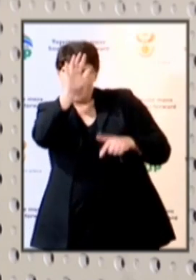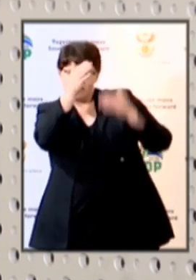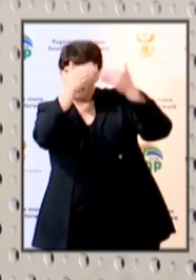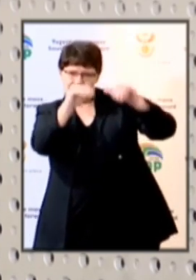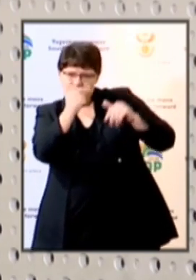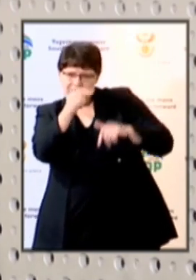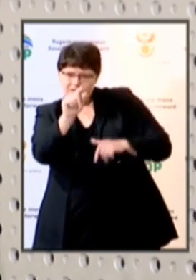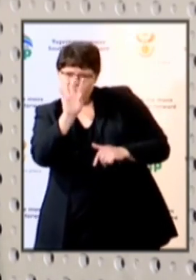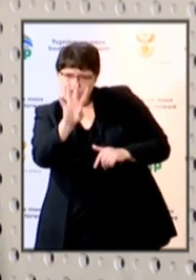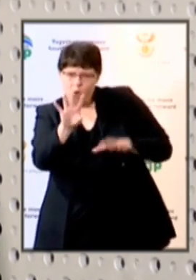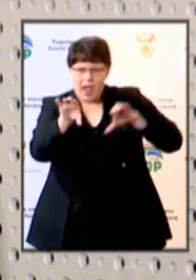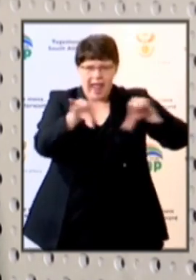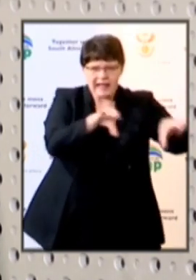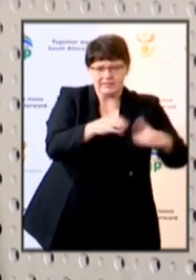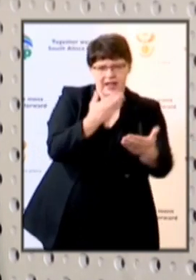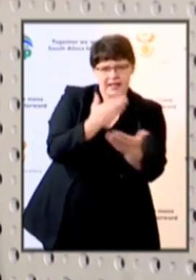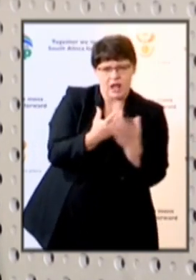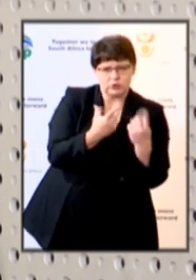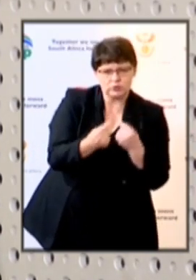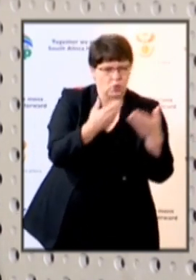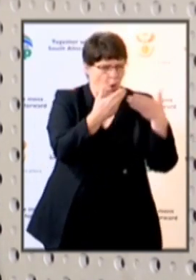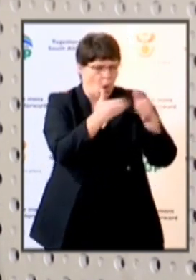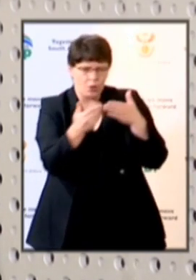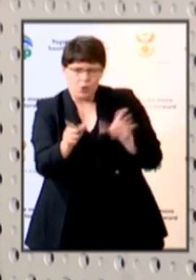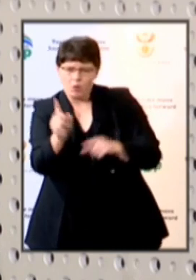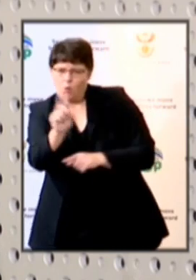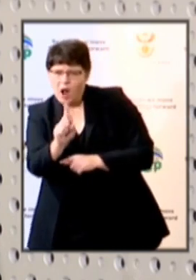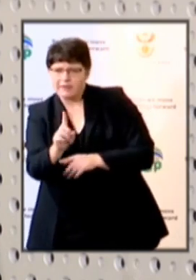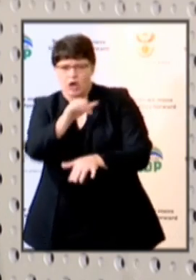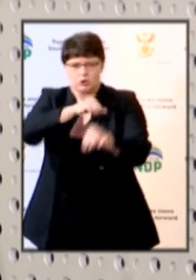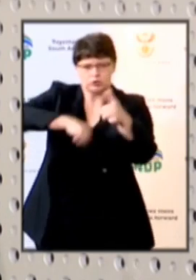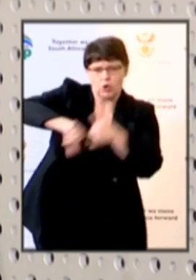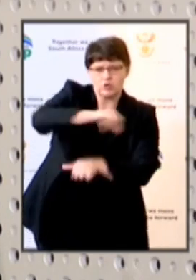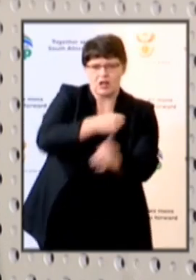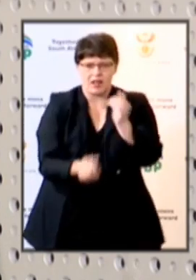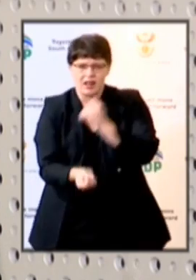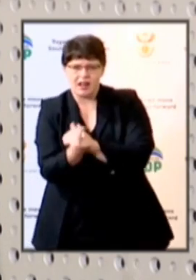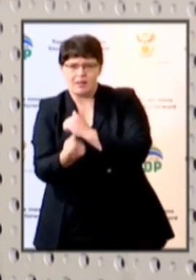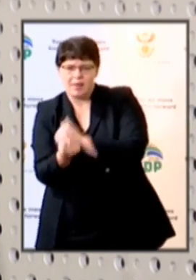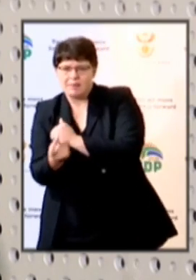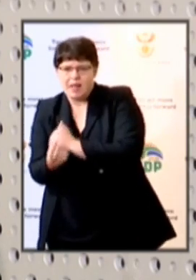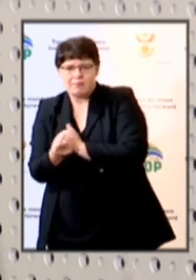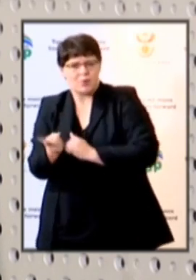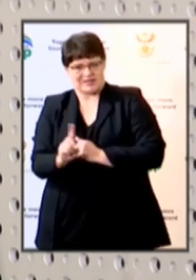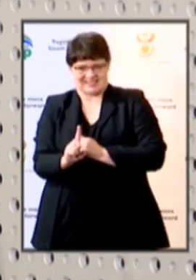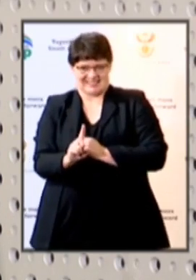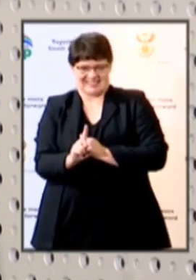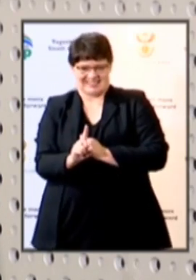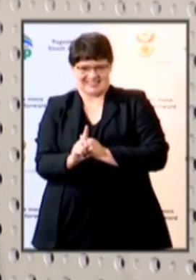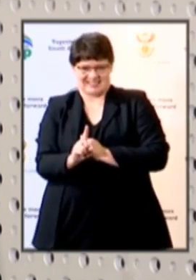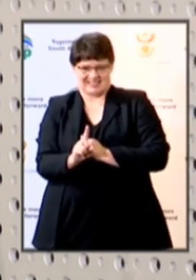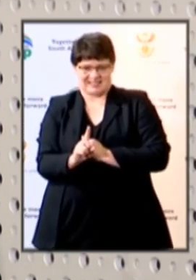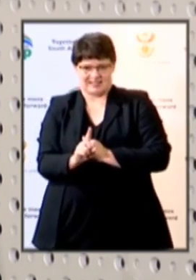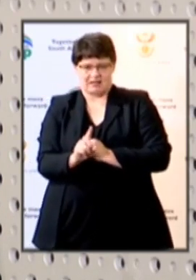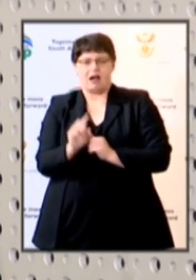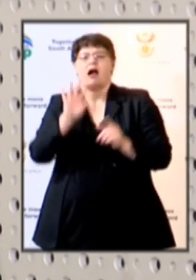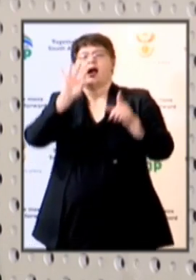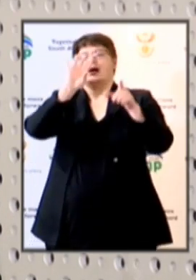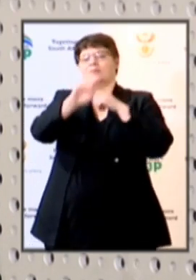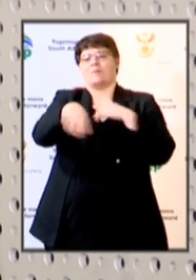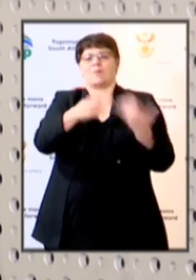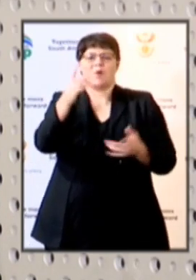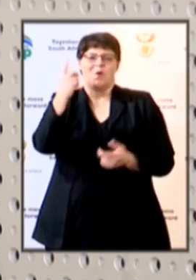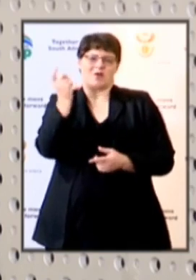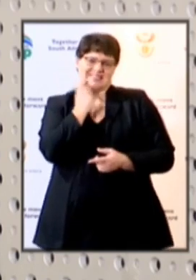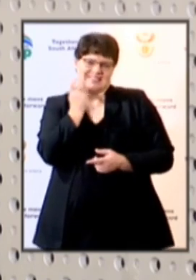are the activities that will reopen? What are the social activities that we as South Africans now will be able to engage